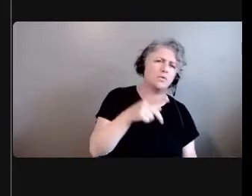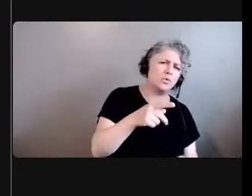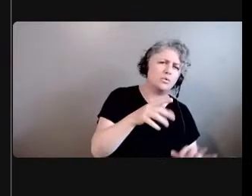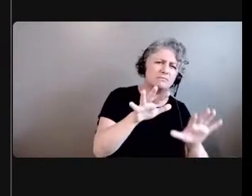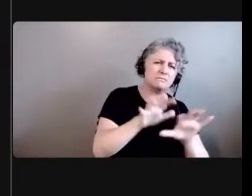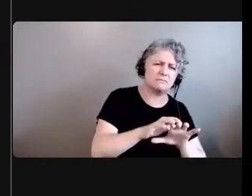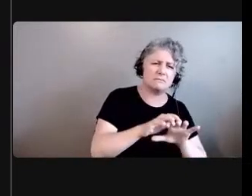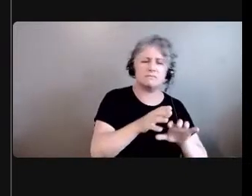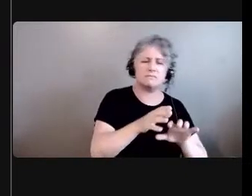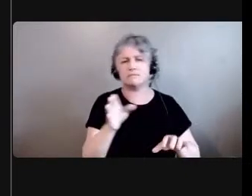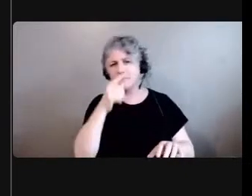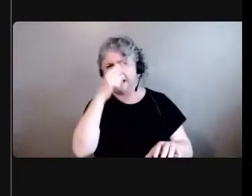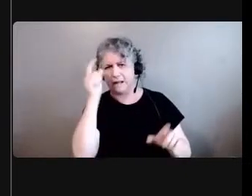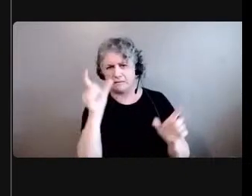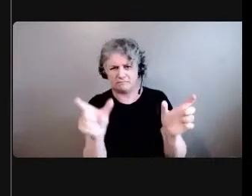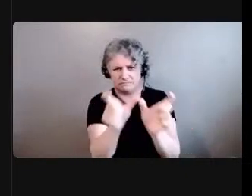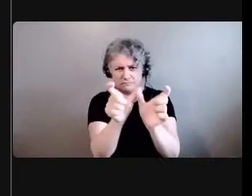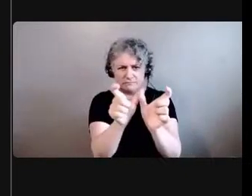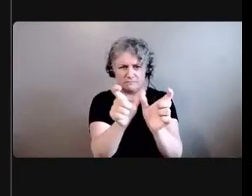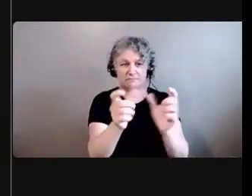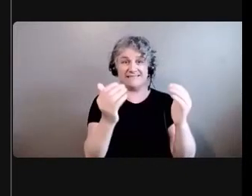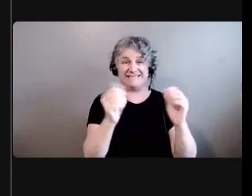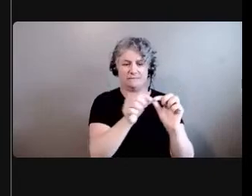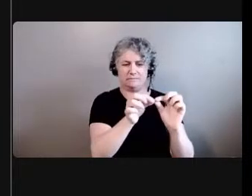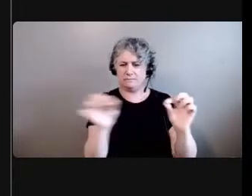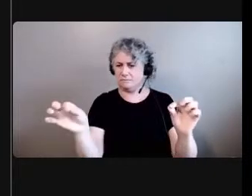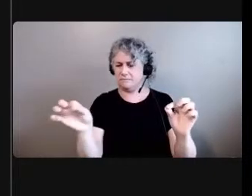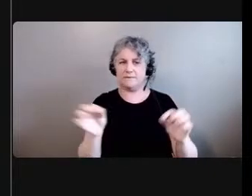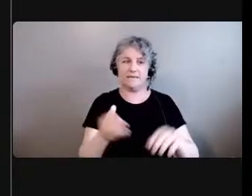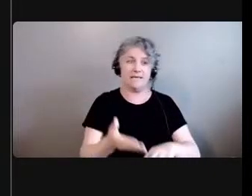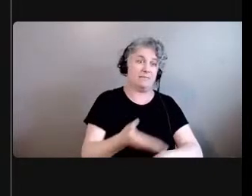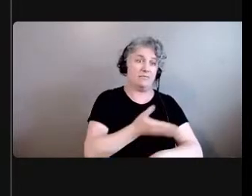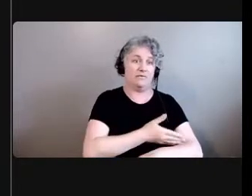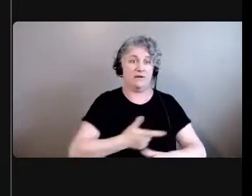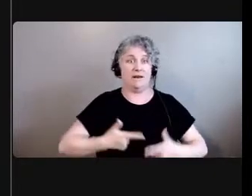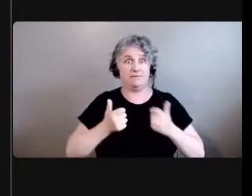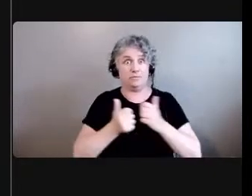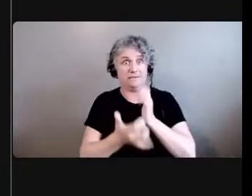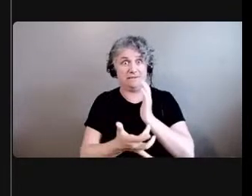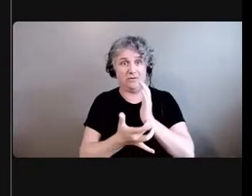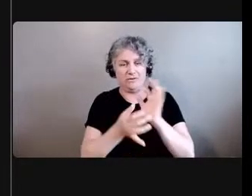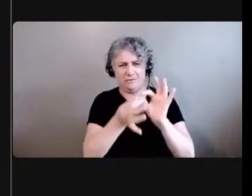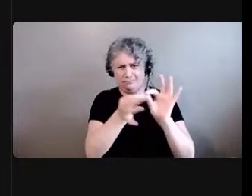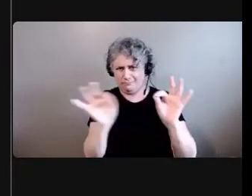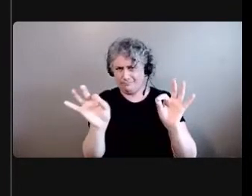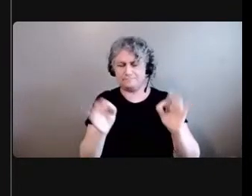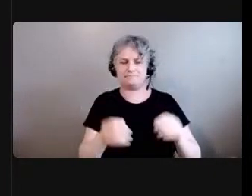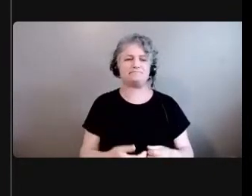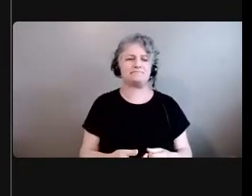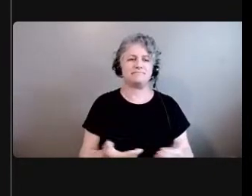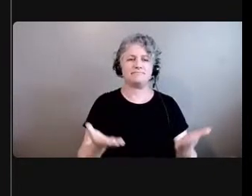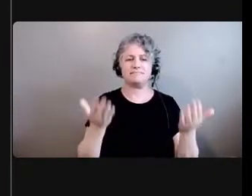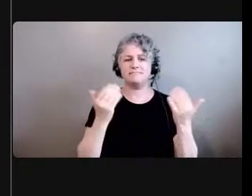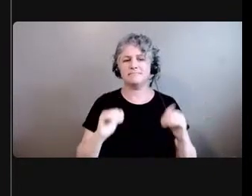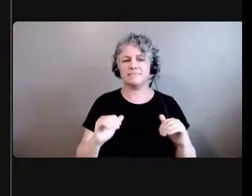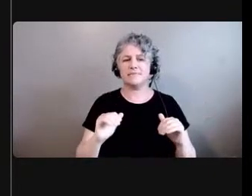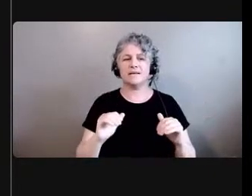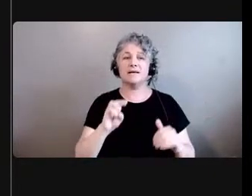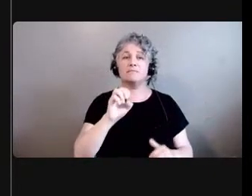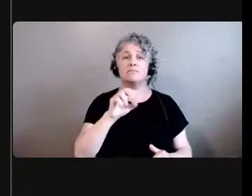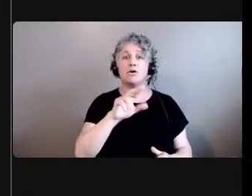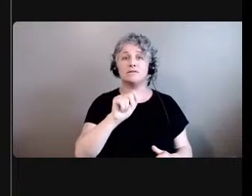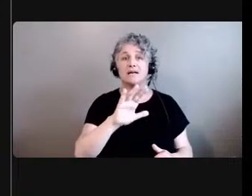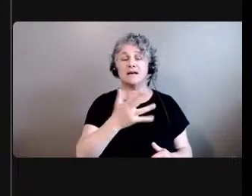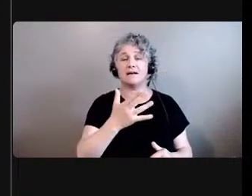text "Improving Lives with Technology" underneath. So Montech is the statewide assistive technology program that was